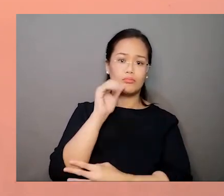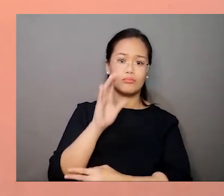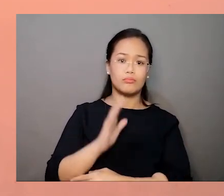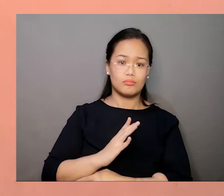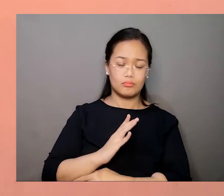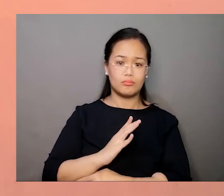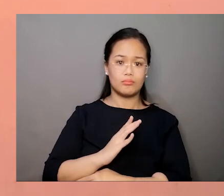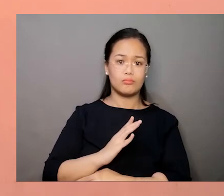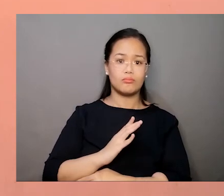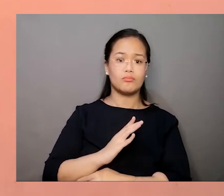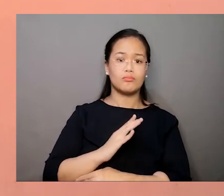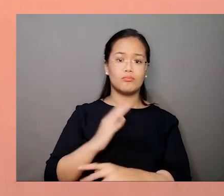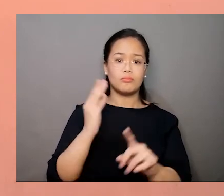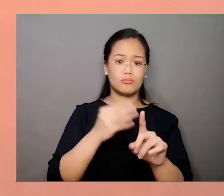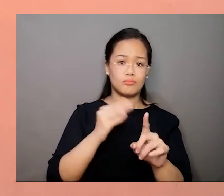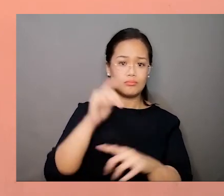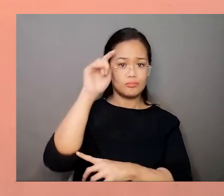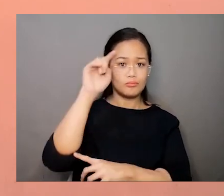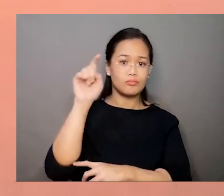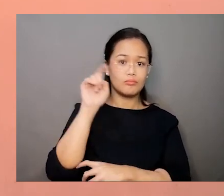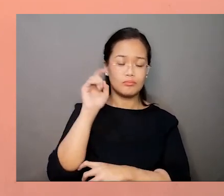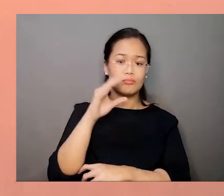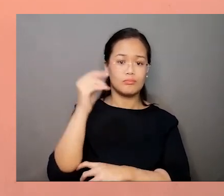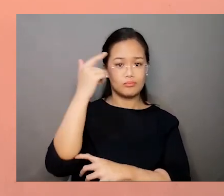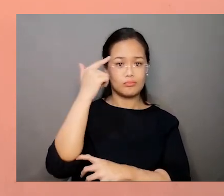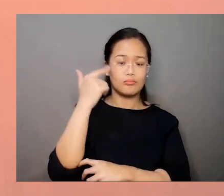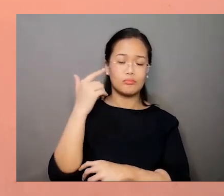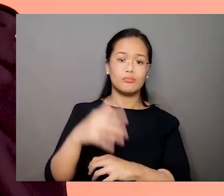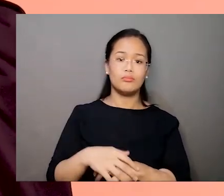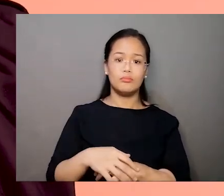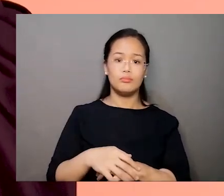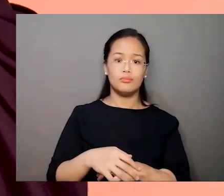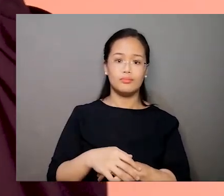against women on the basis of sex and gender.